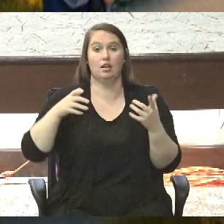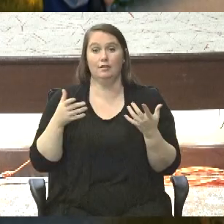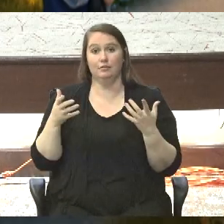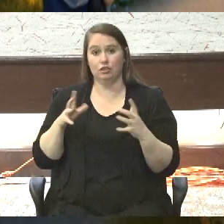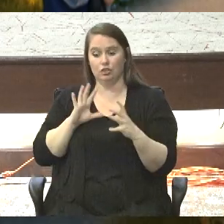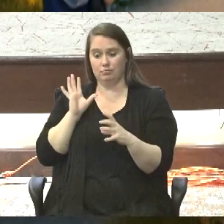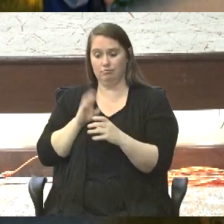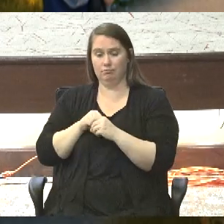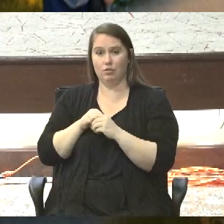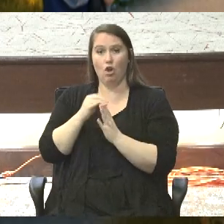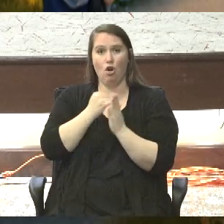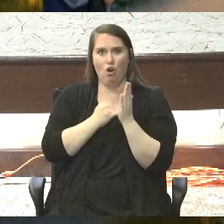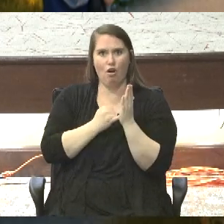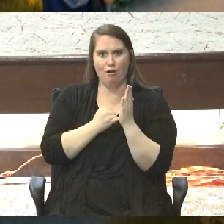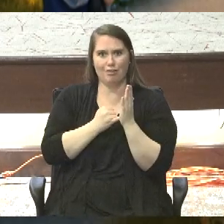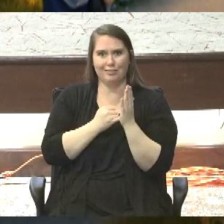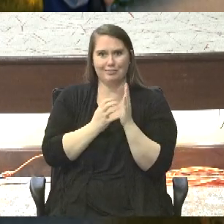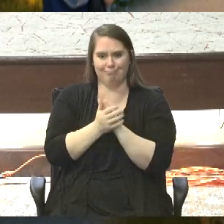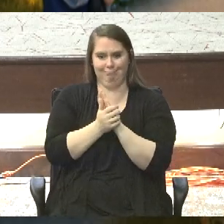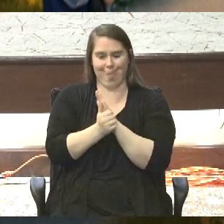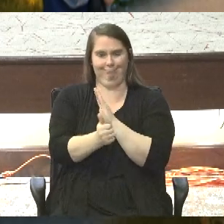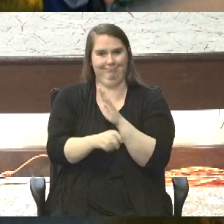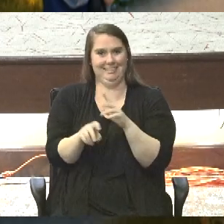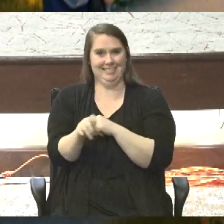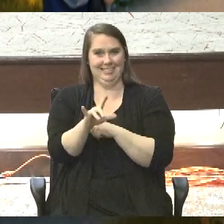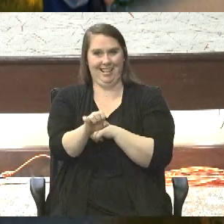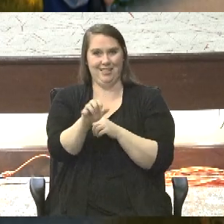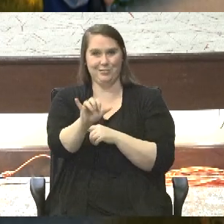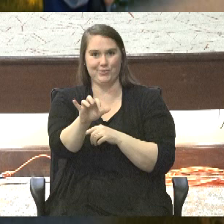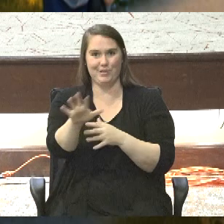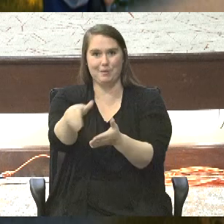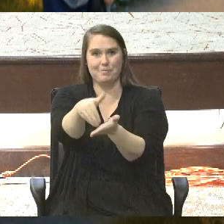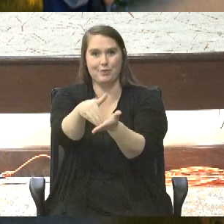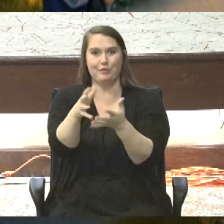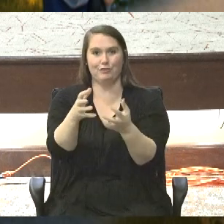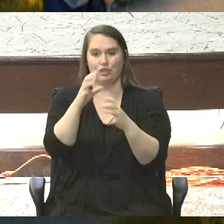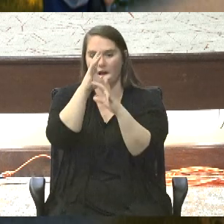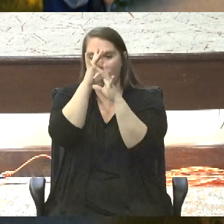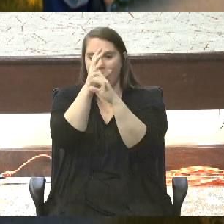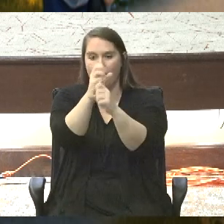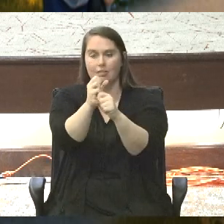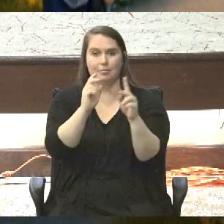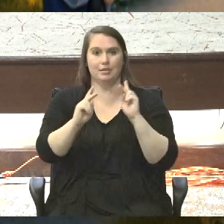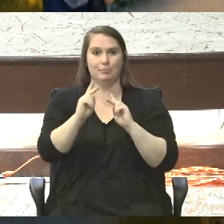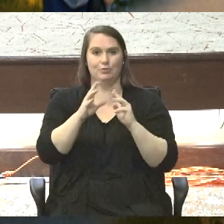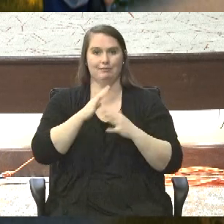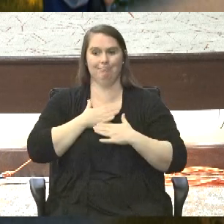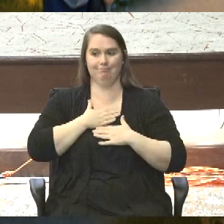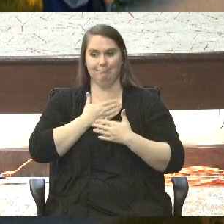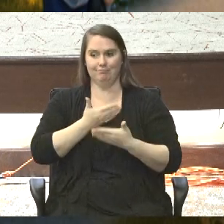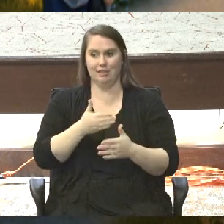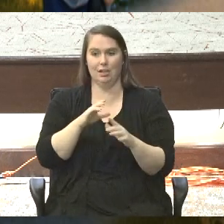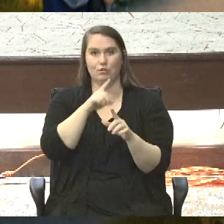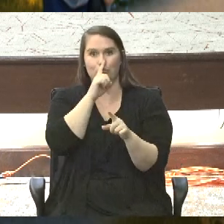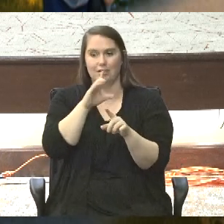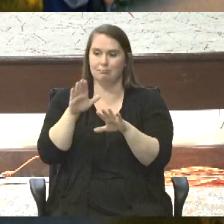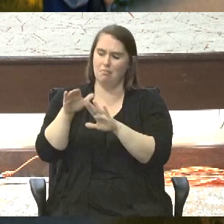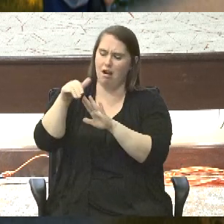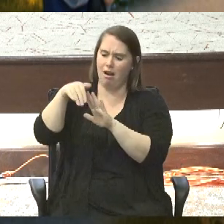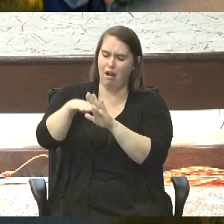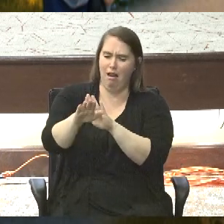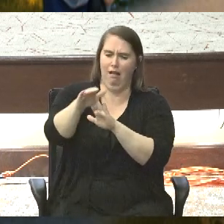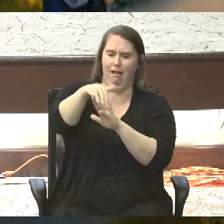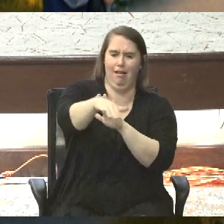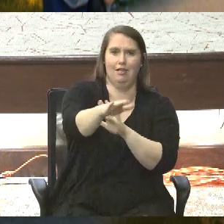featuring an artistic sort of wave feature in the middle that draws people in. And so we're really excited to have this